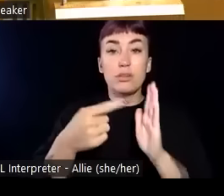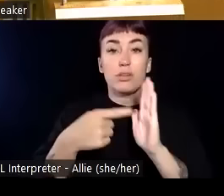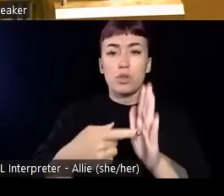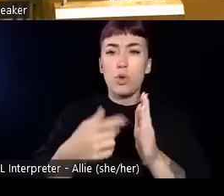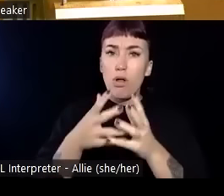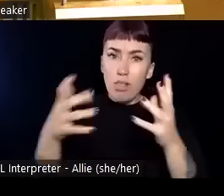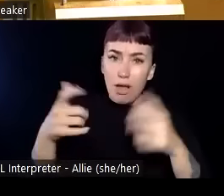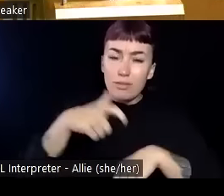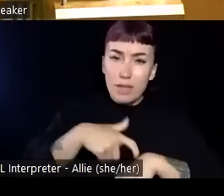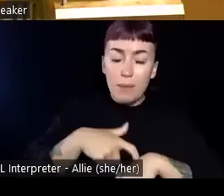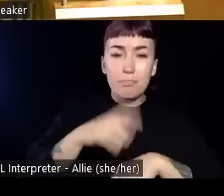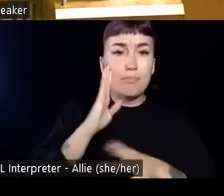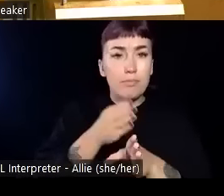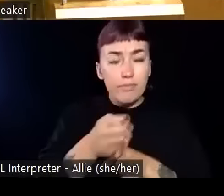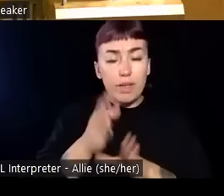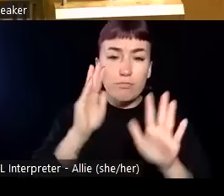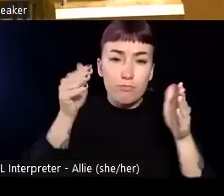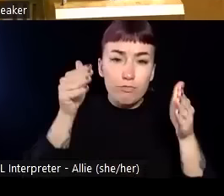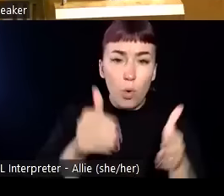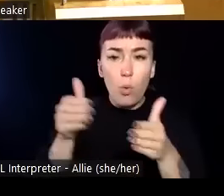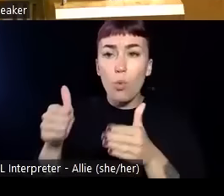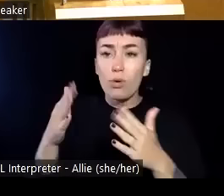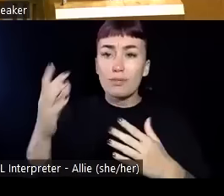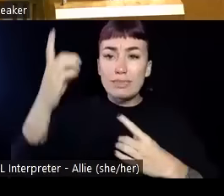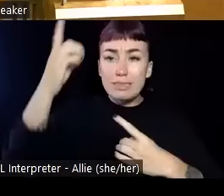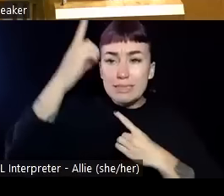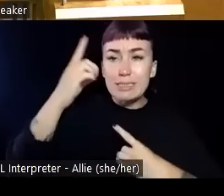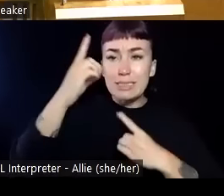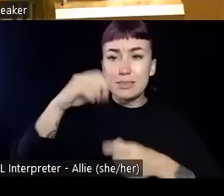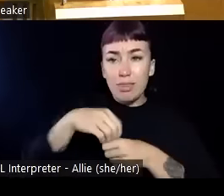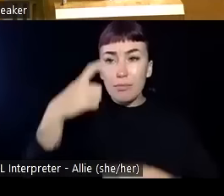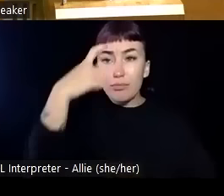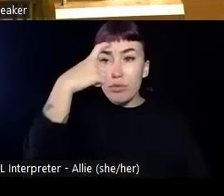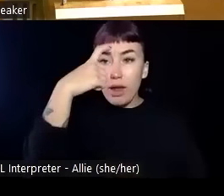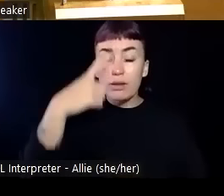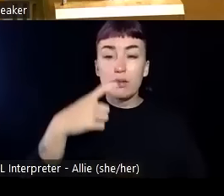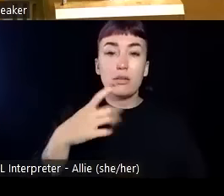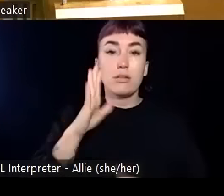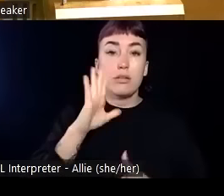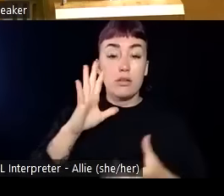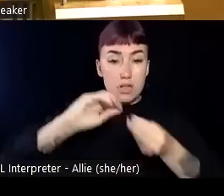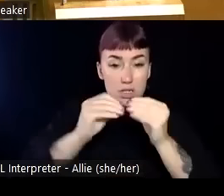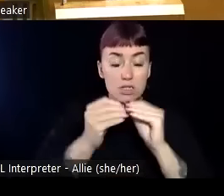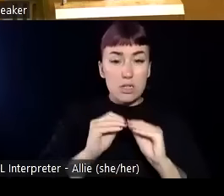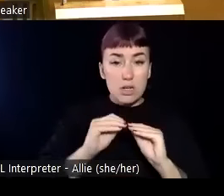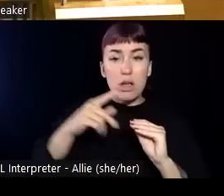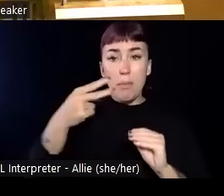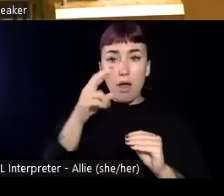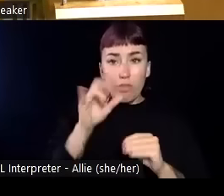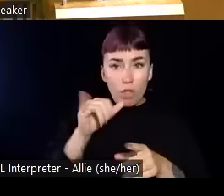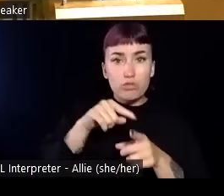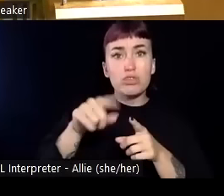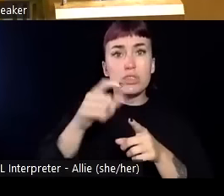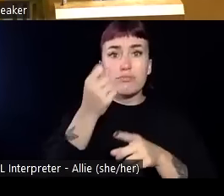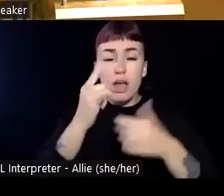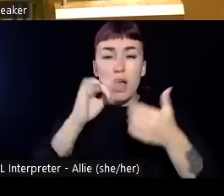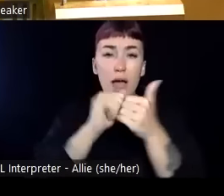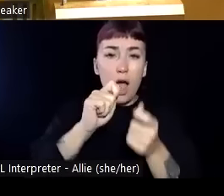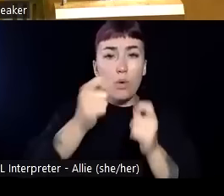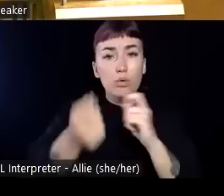lot of time in the field focusing on diseases of the brain and quantifying the pathology and understanding how it changes